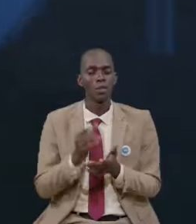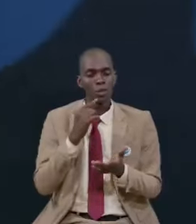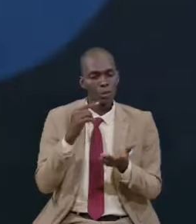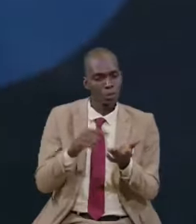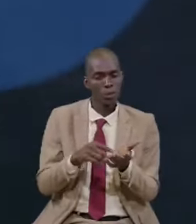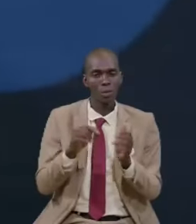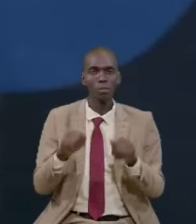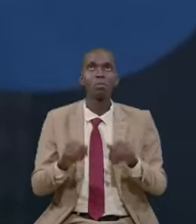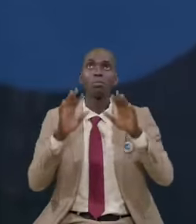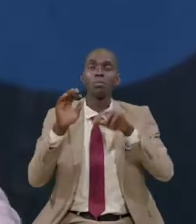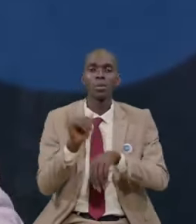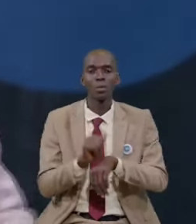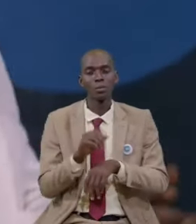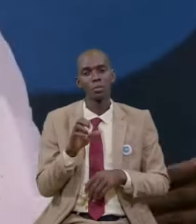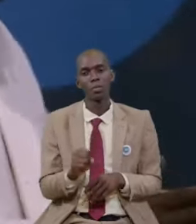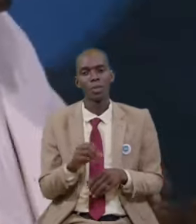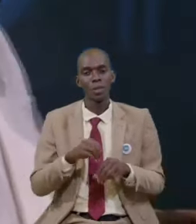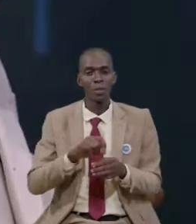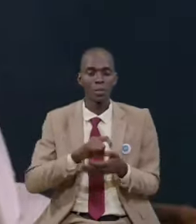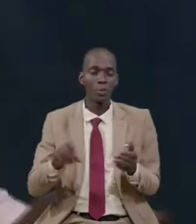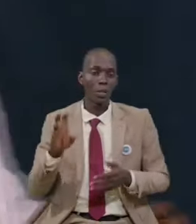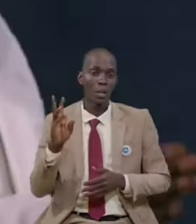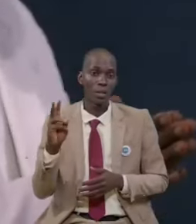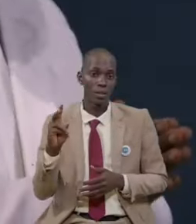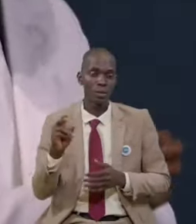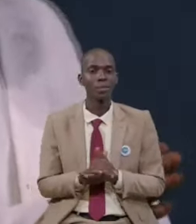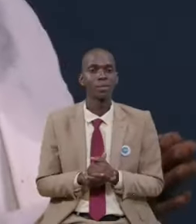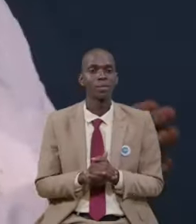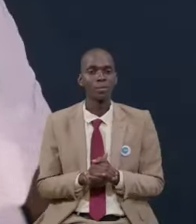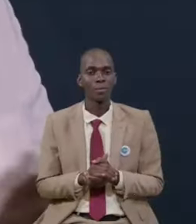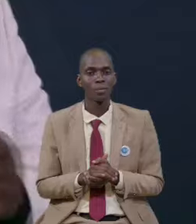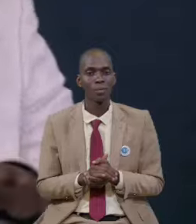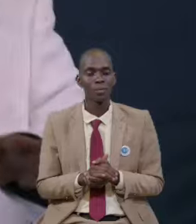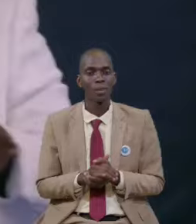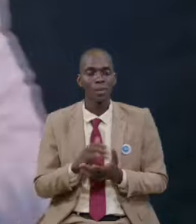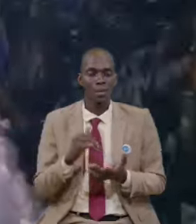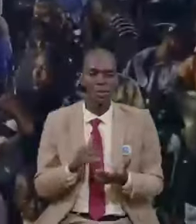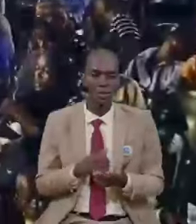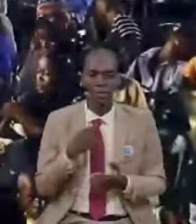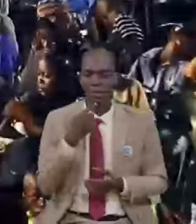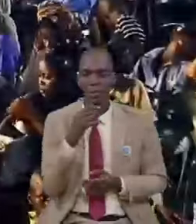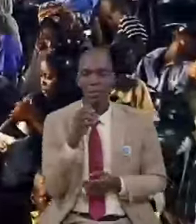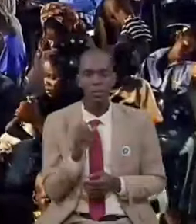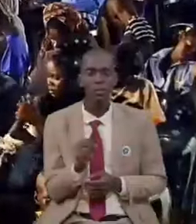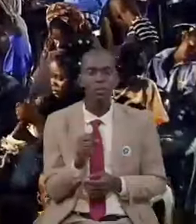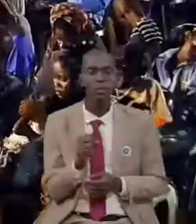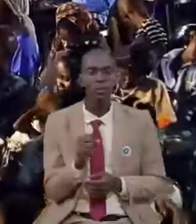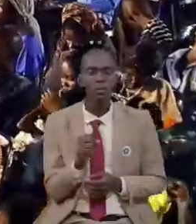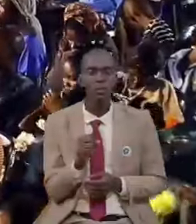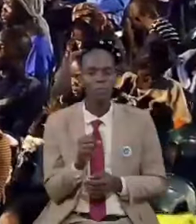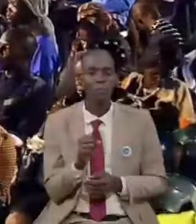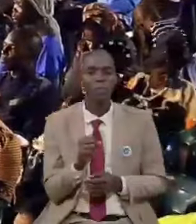verse 16, it tells us how that happens. And he